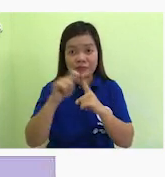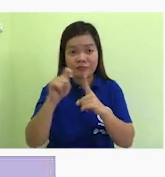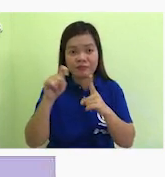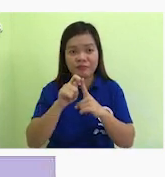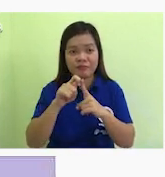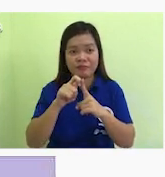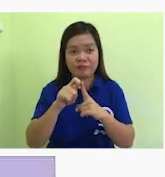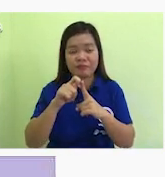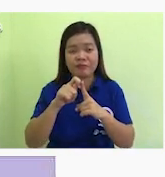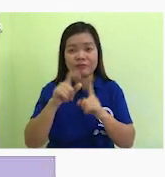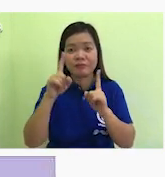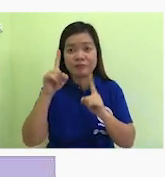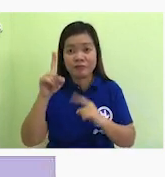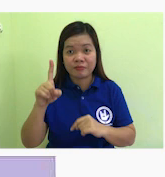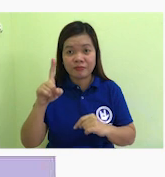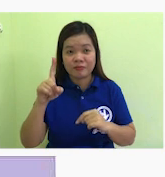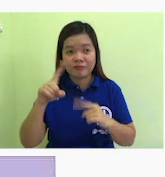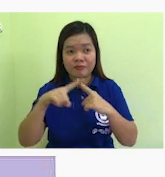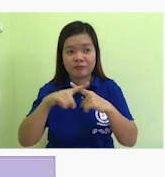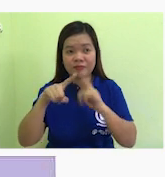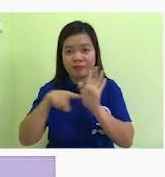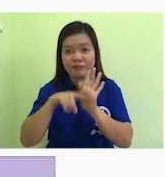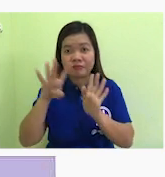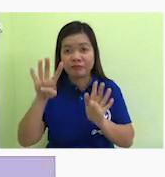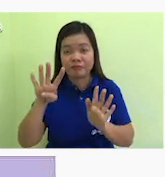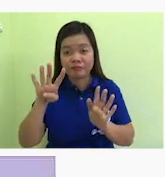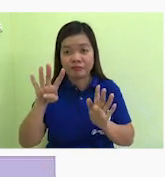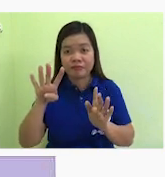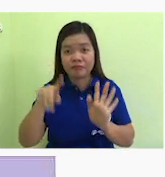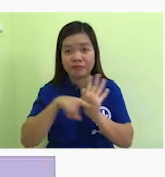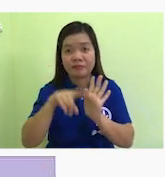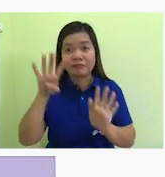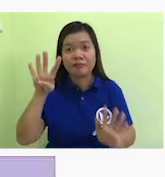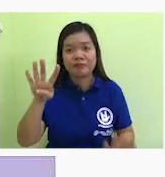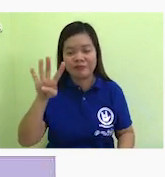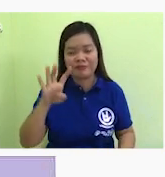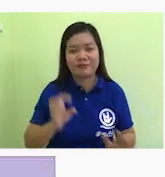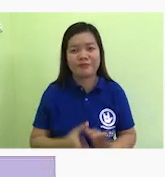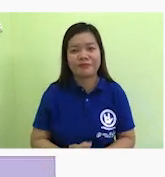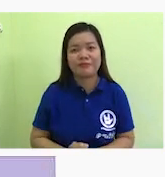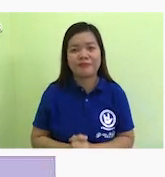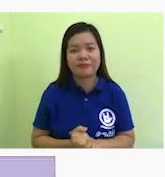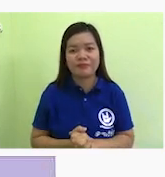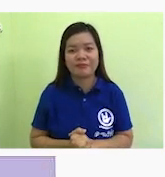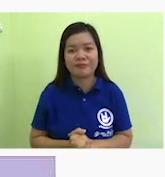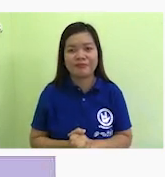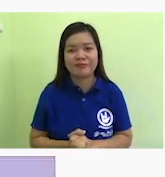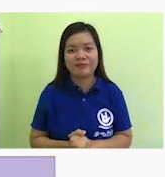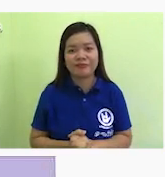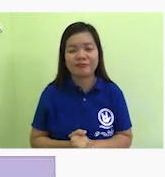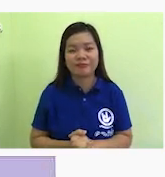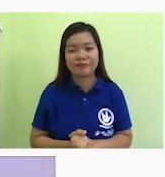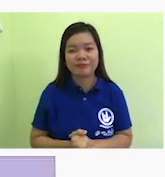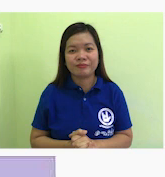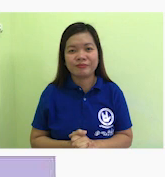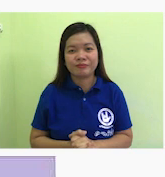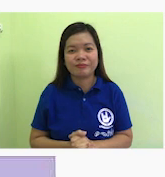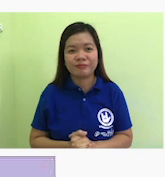For the last term, positive 1 times negative 4 is negative 4.